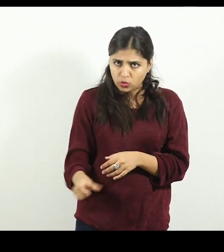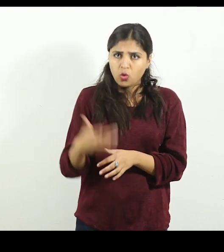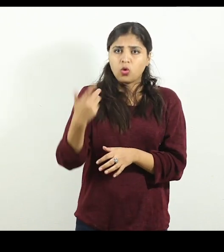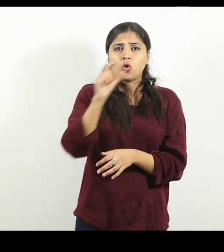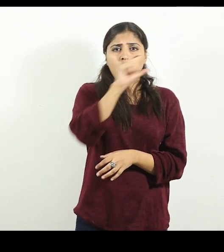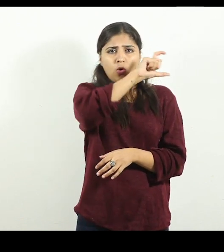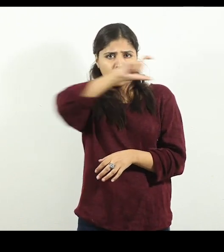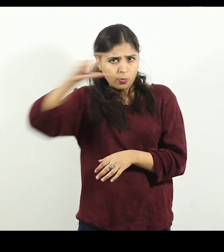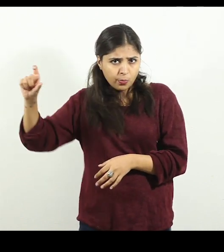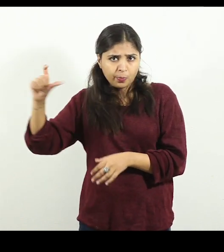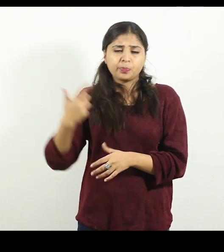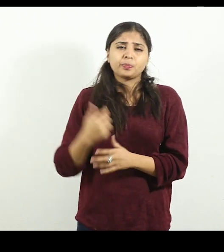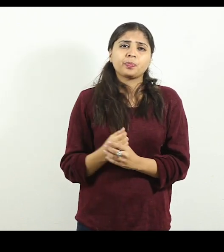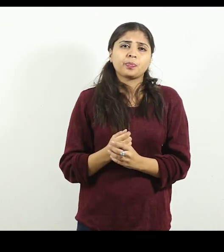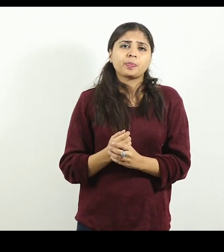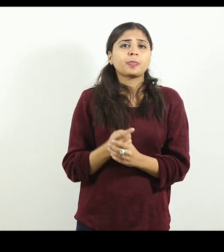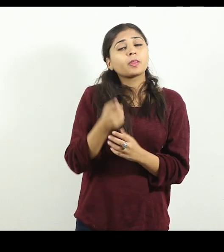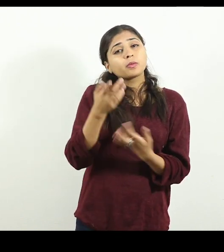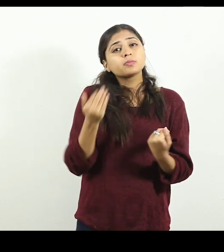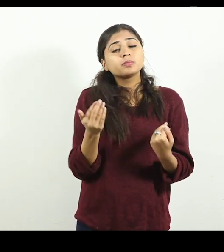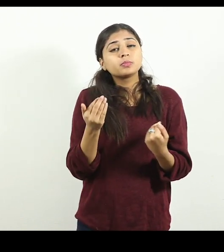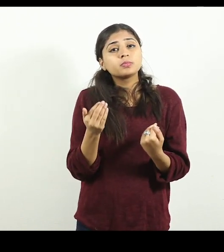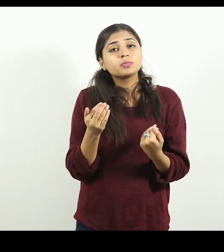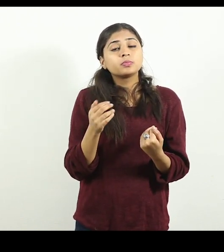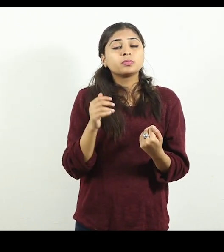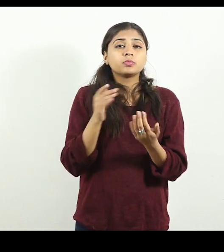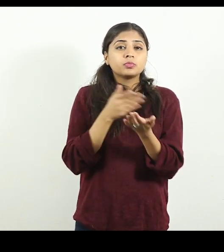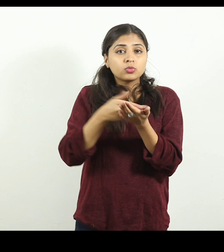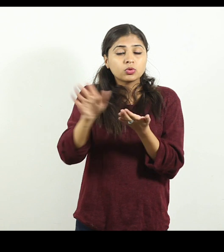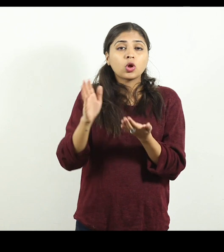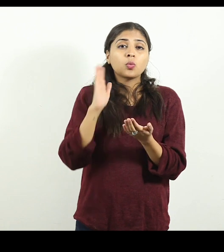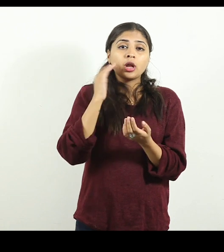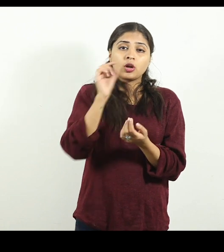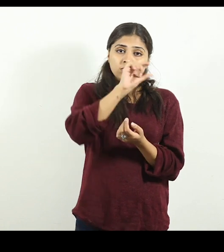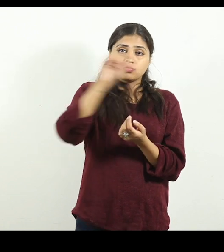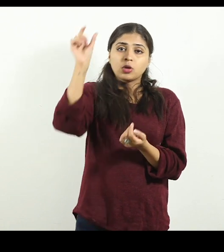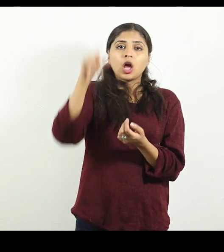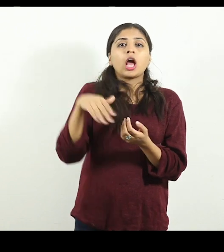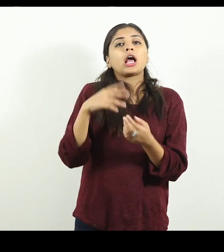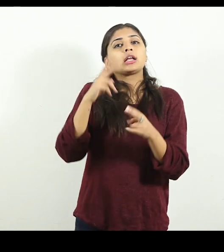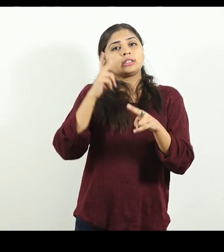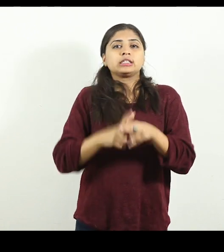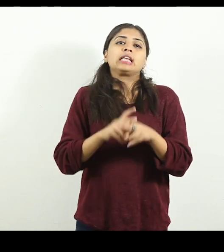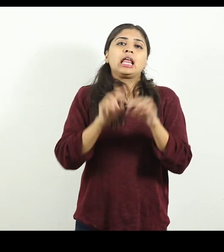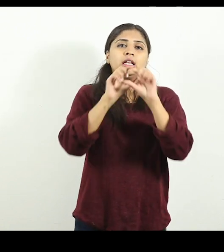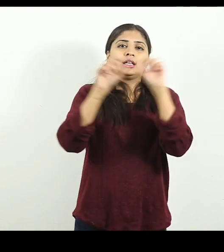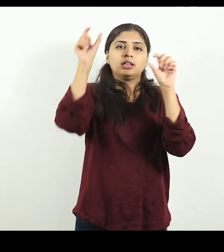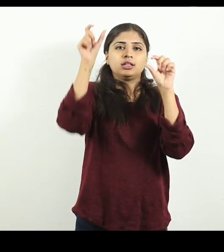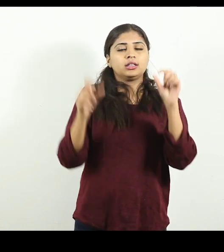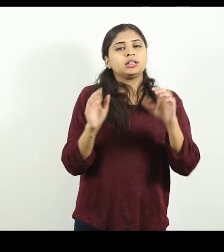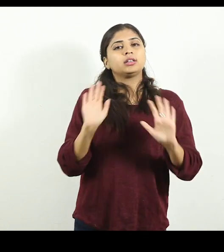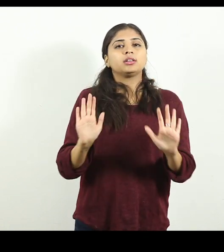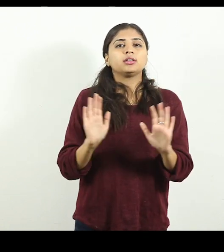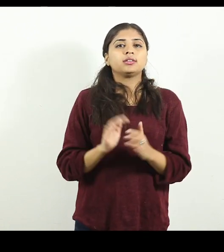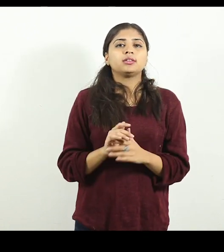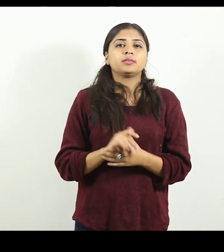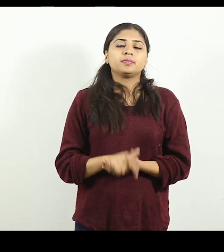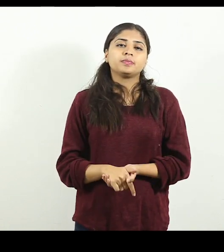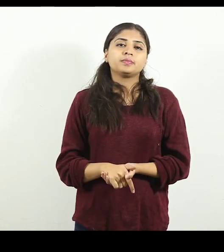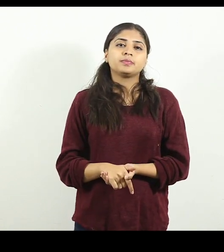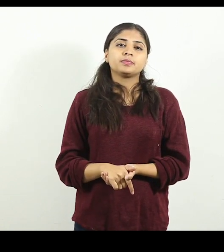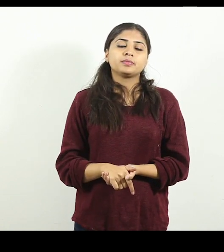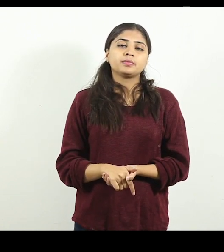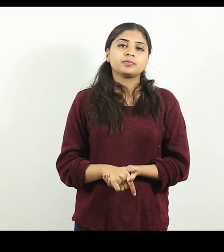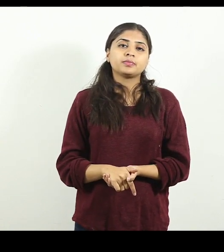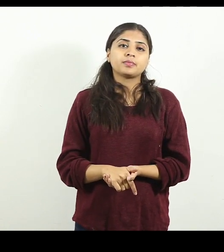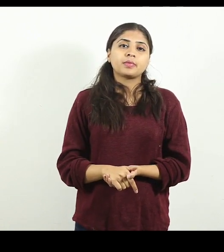delete the contents of the table rows or column remains in your document. Header, footers and page numbers.